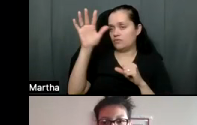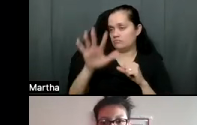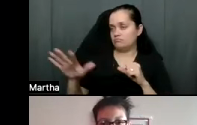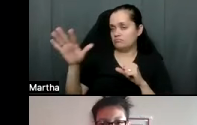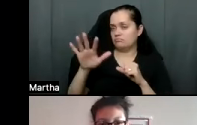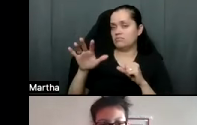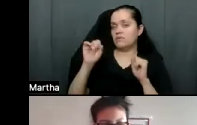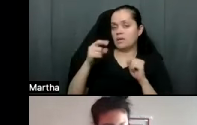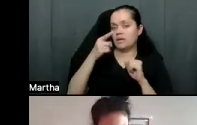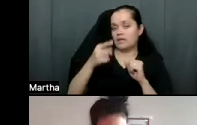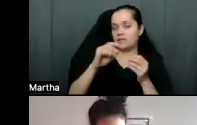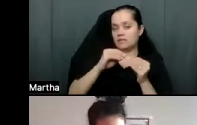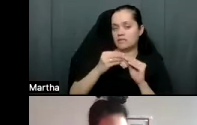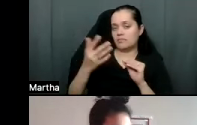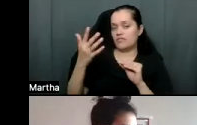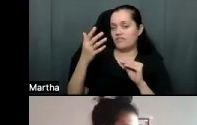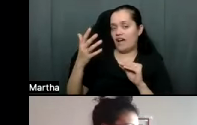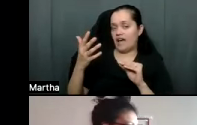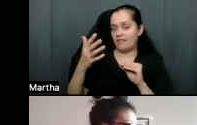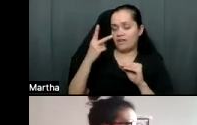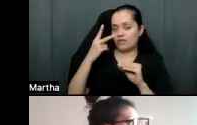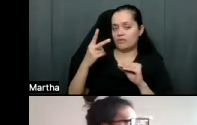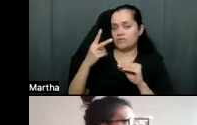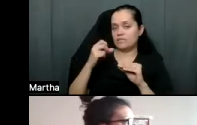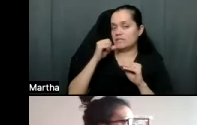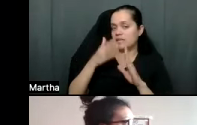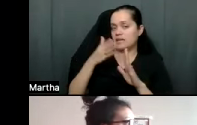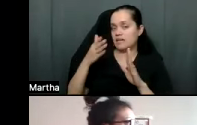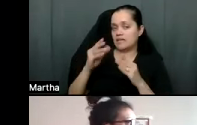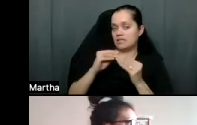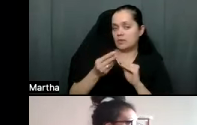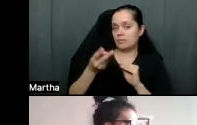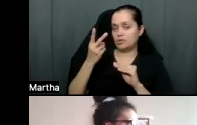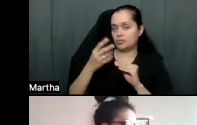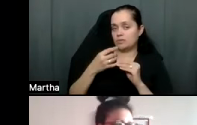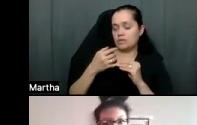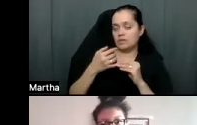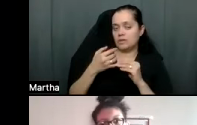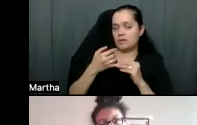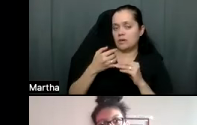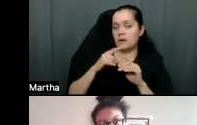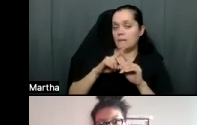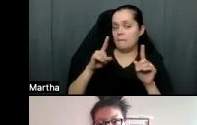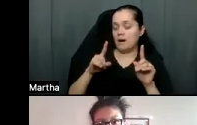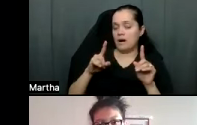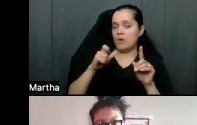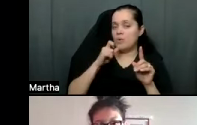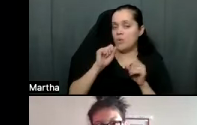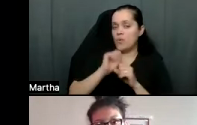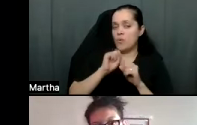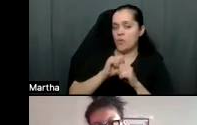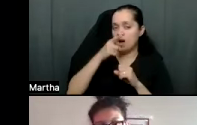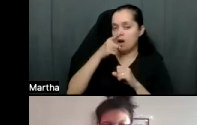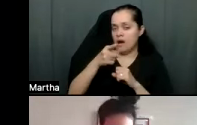on this chart, it's number 5 there, and you see not next to number 2. But who does work in